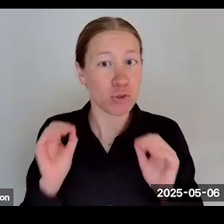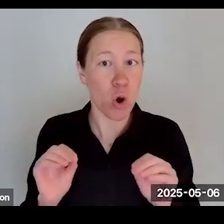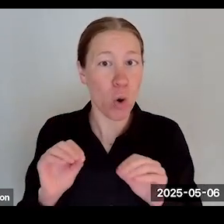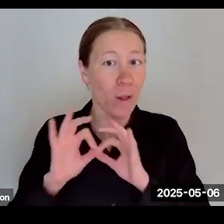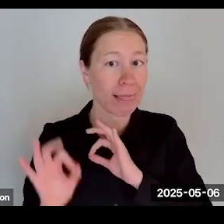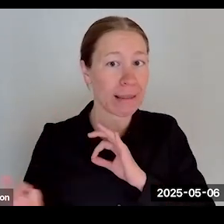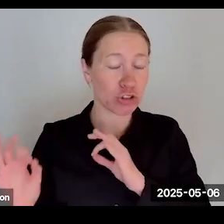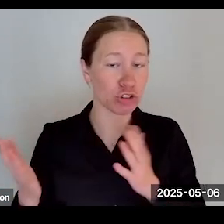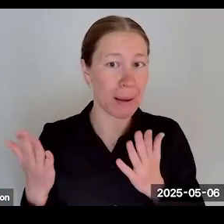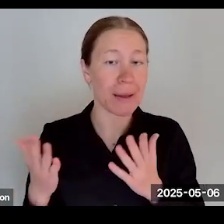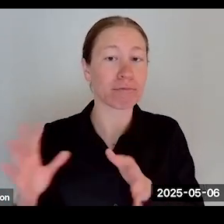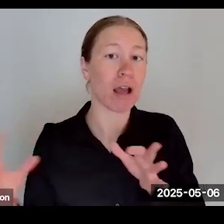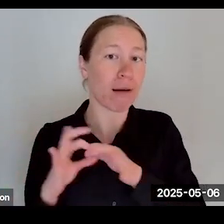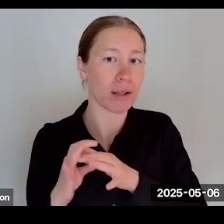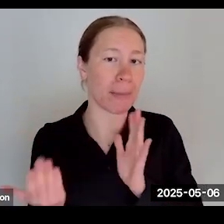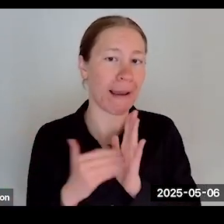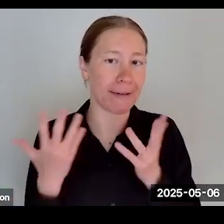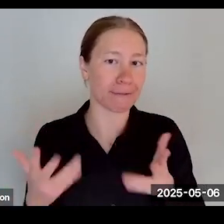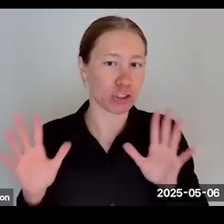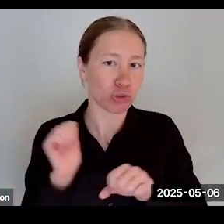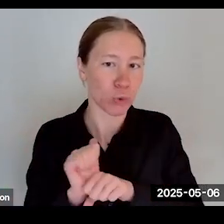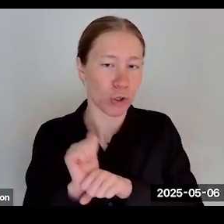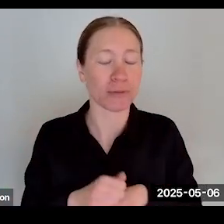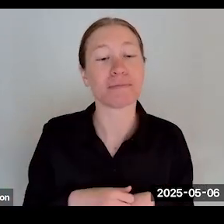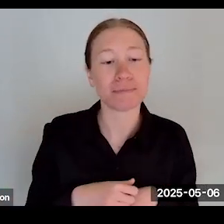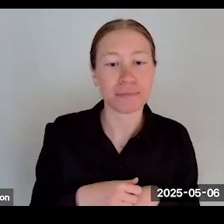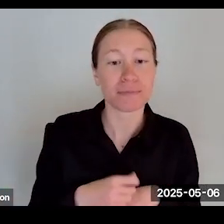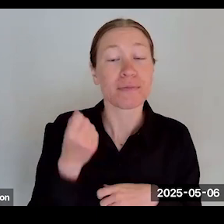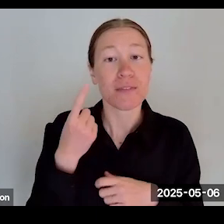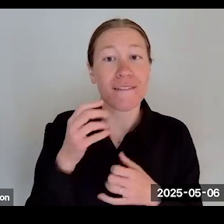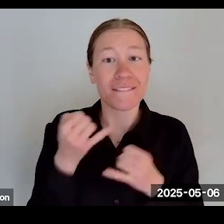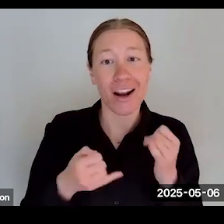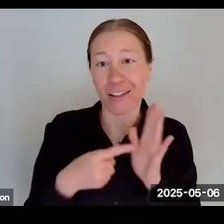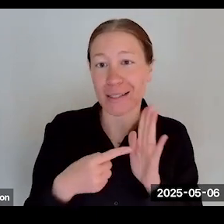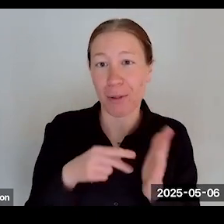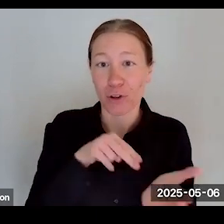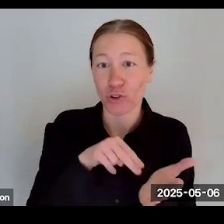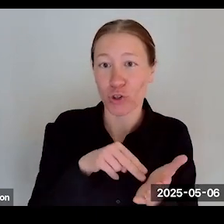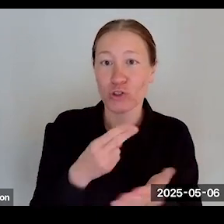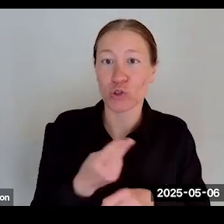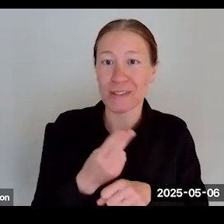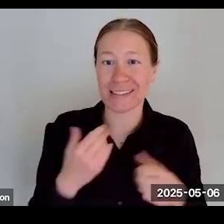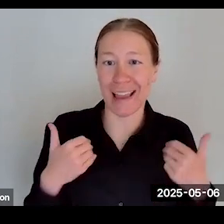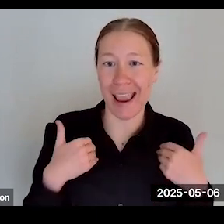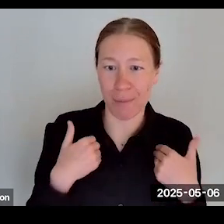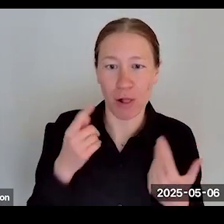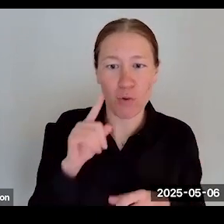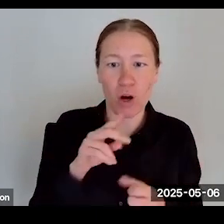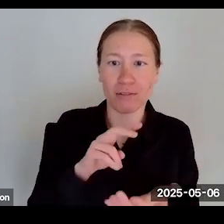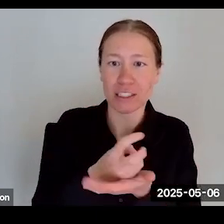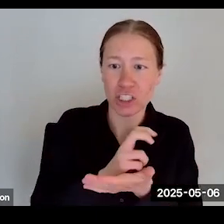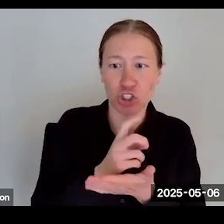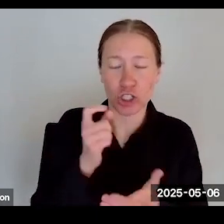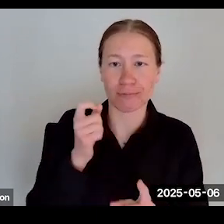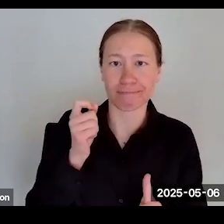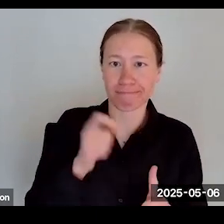is complete. Our final example, a nurse who uses a service animal for seizure signaling leaves their service animal